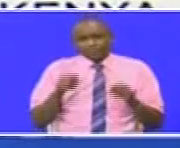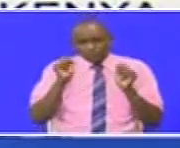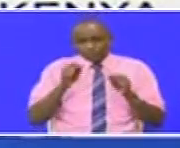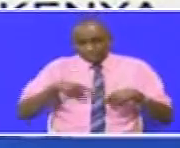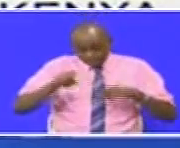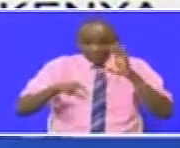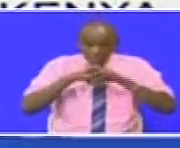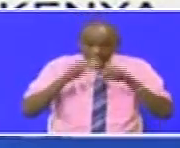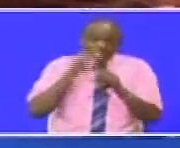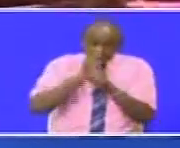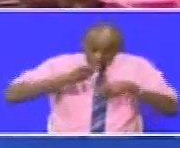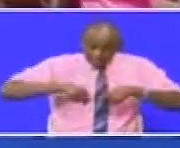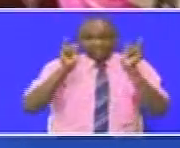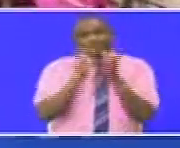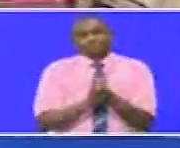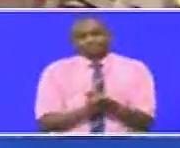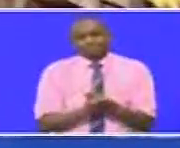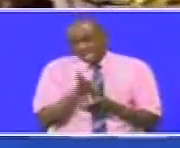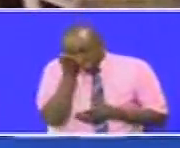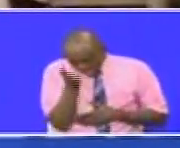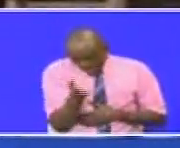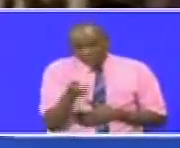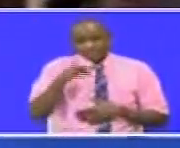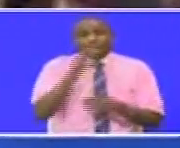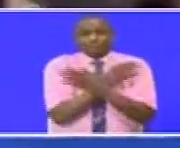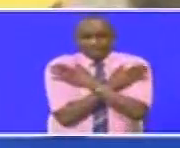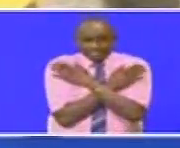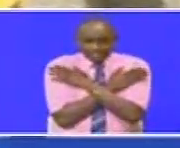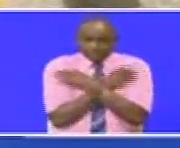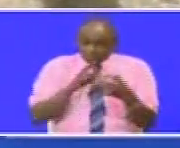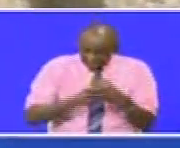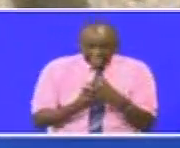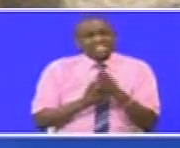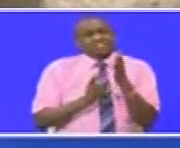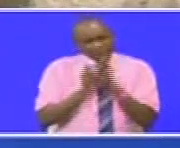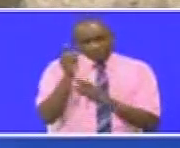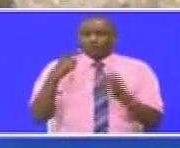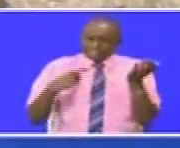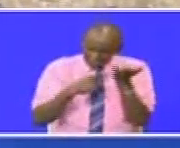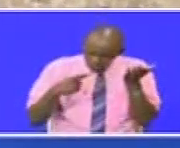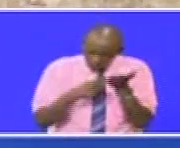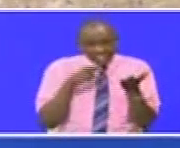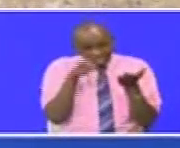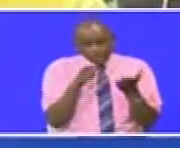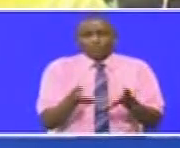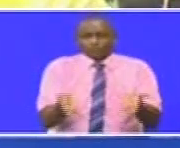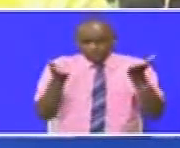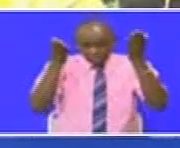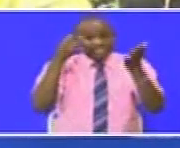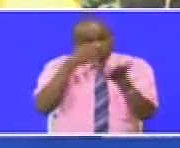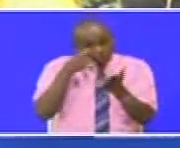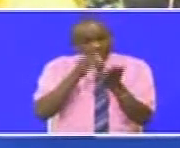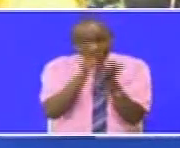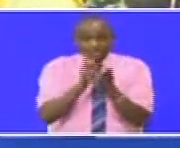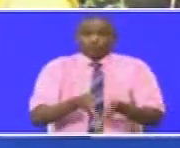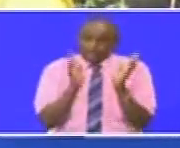job creators. The bank will enter into partnership to facilitate the development of technology that will promote inclusive